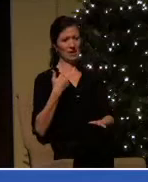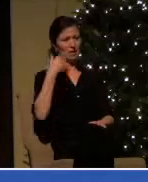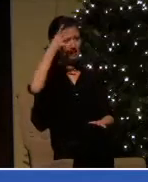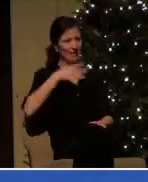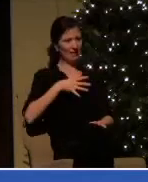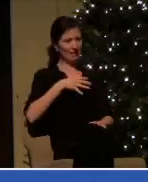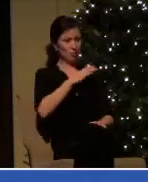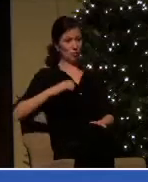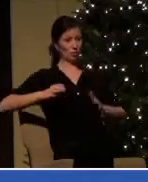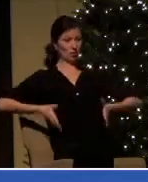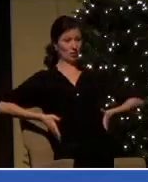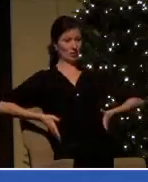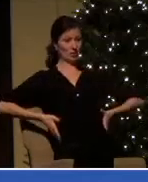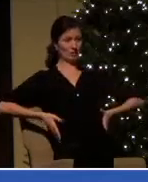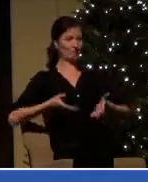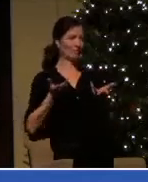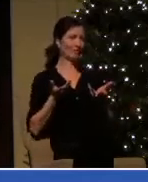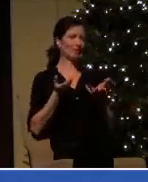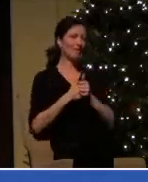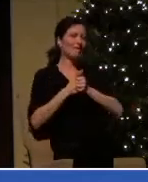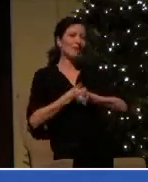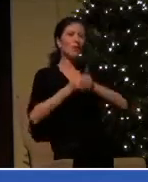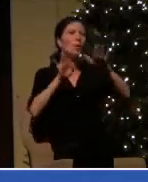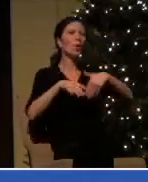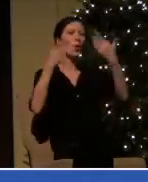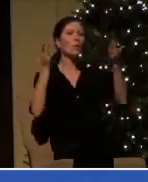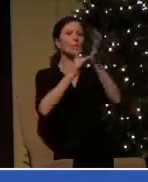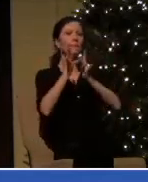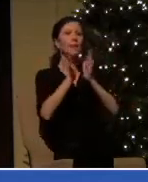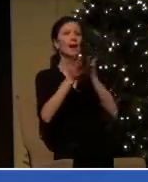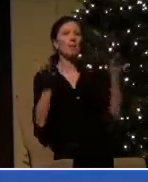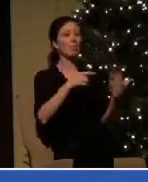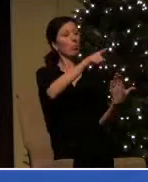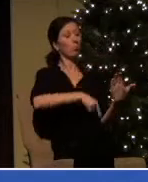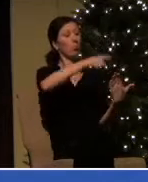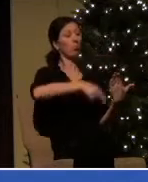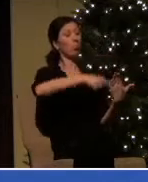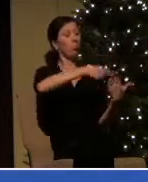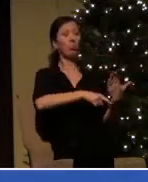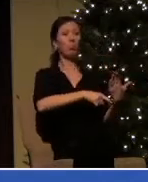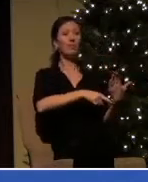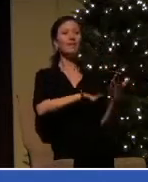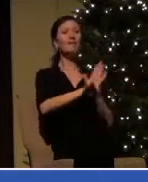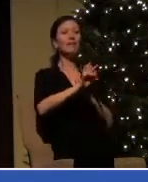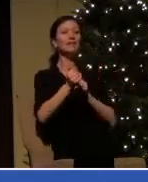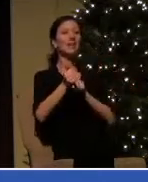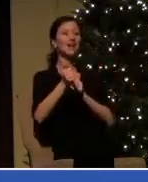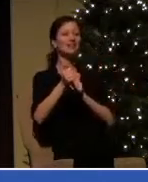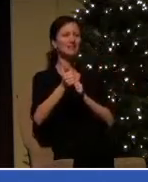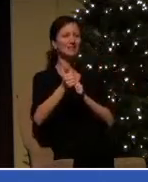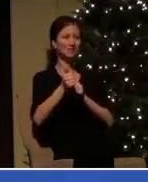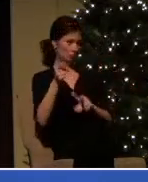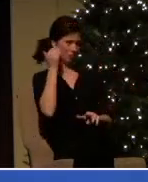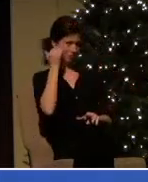who subscribed to what is known as the open Bible finger down method of finding guidance.